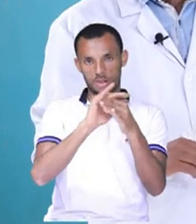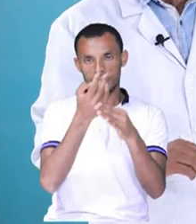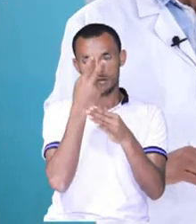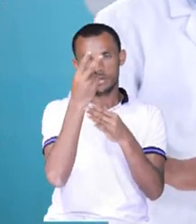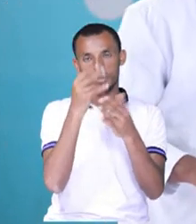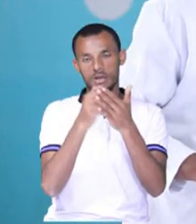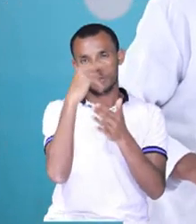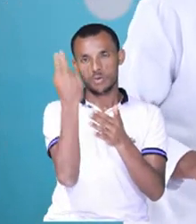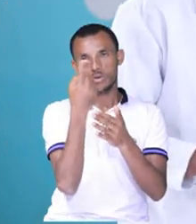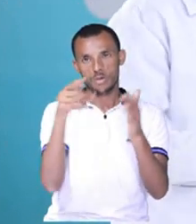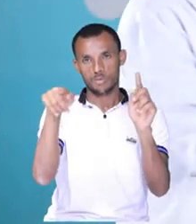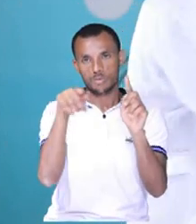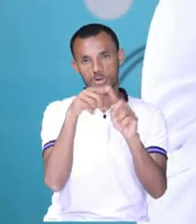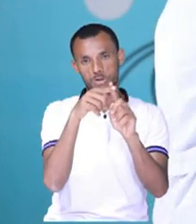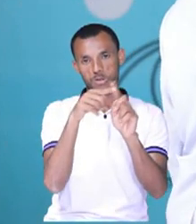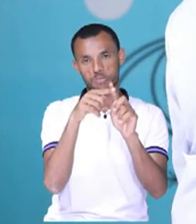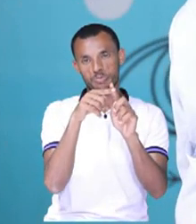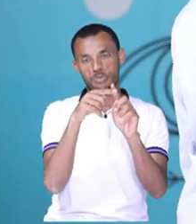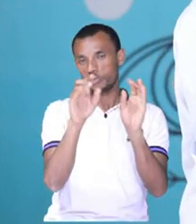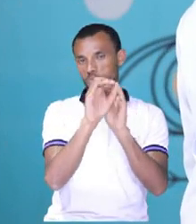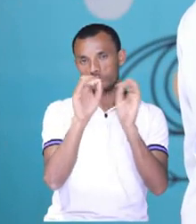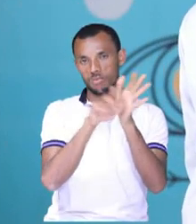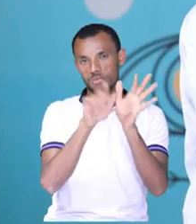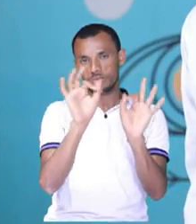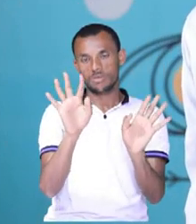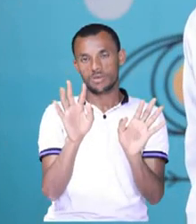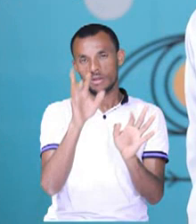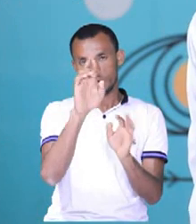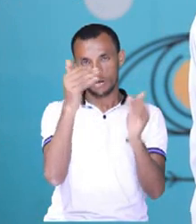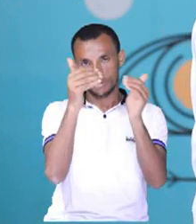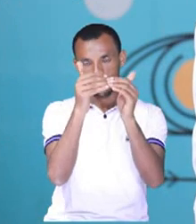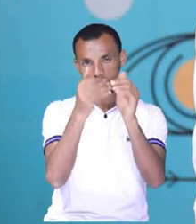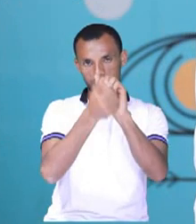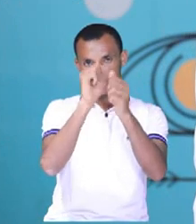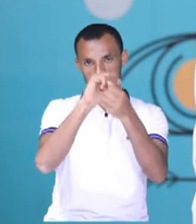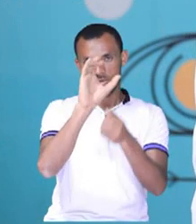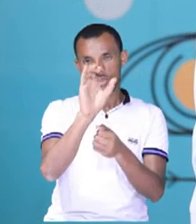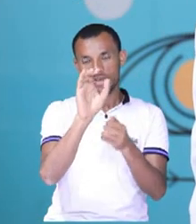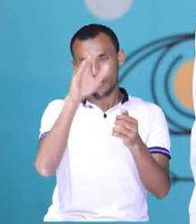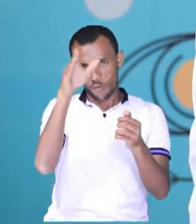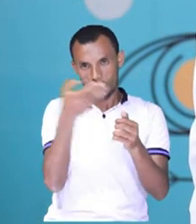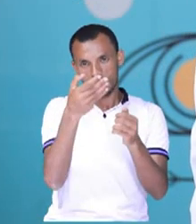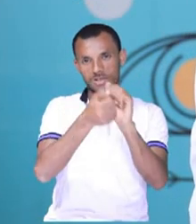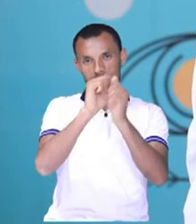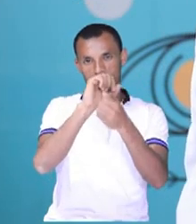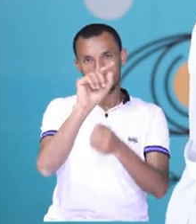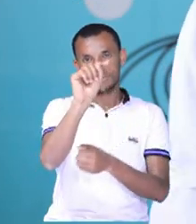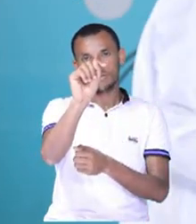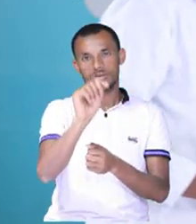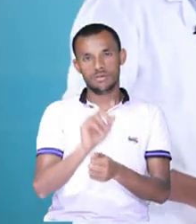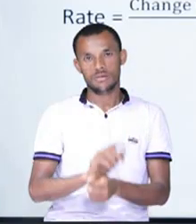product, it uses positive sign. That means R is equals to change in concentration over change in